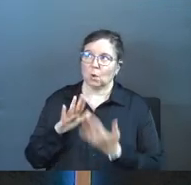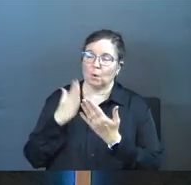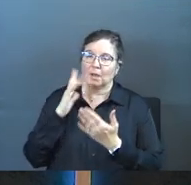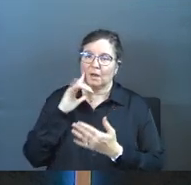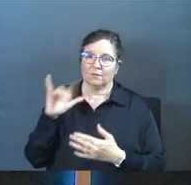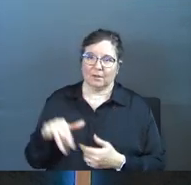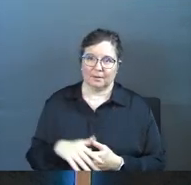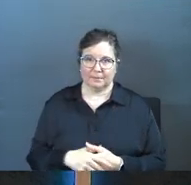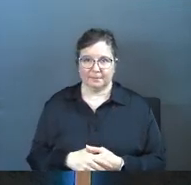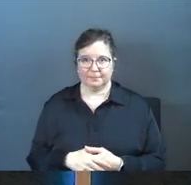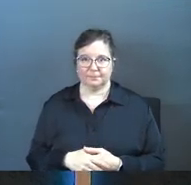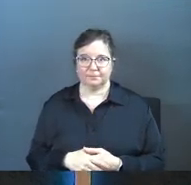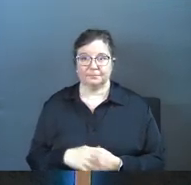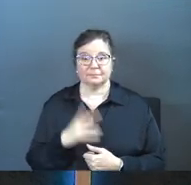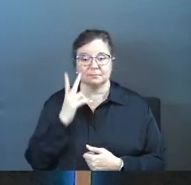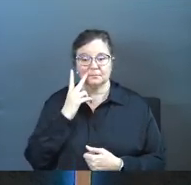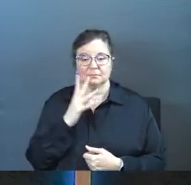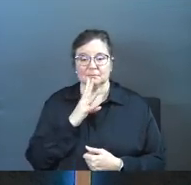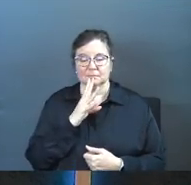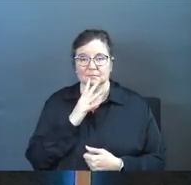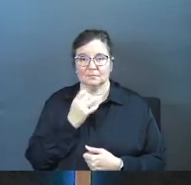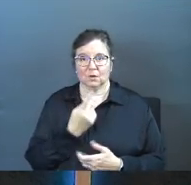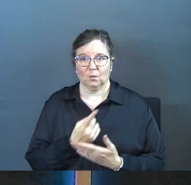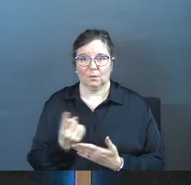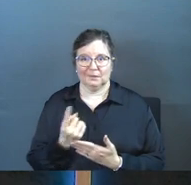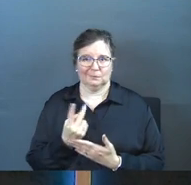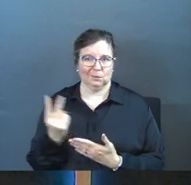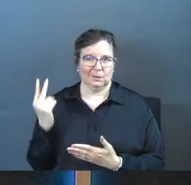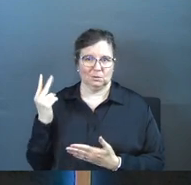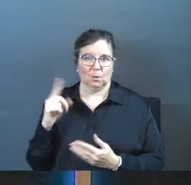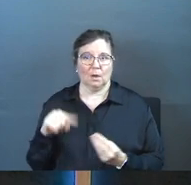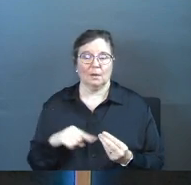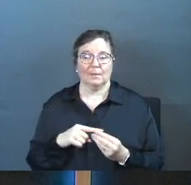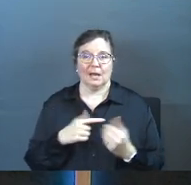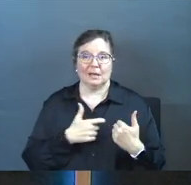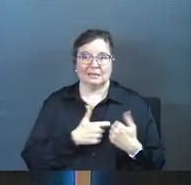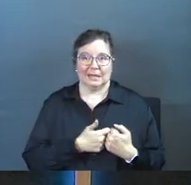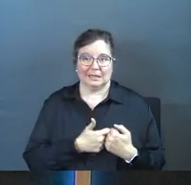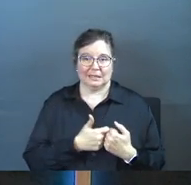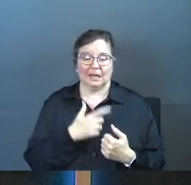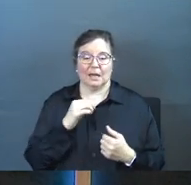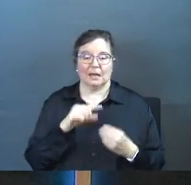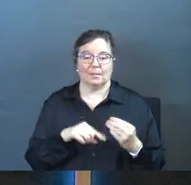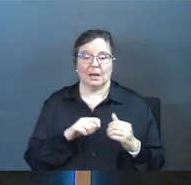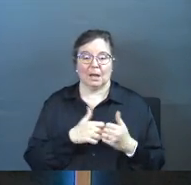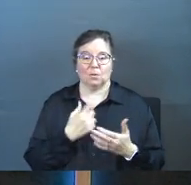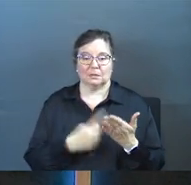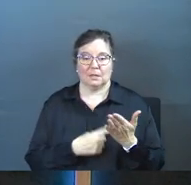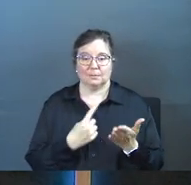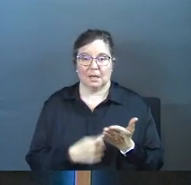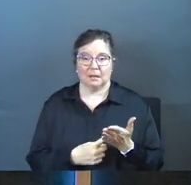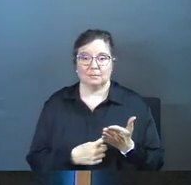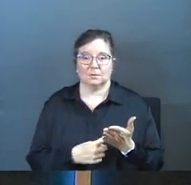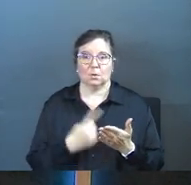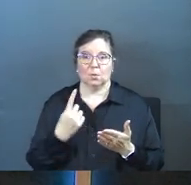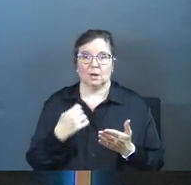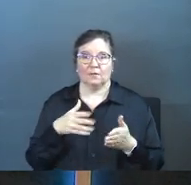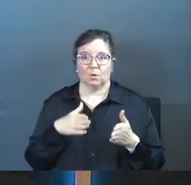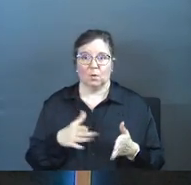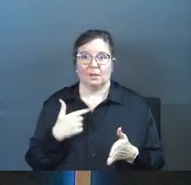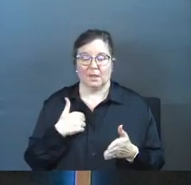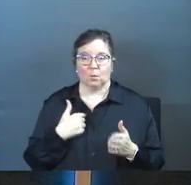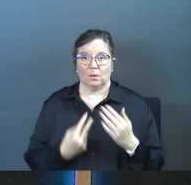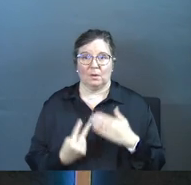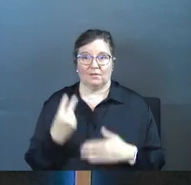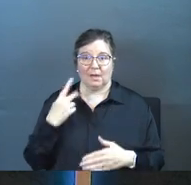that. See, we talked a couple weeks ago about dating and about how sometimes one of the ways that